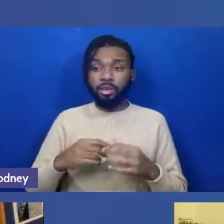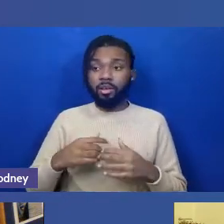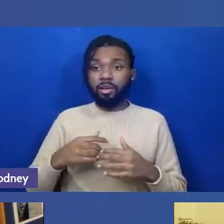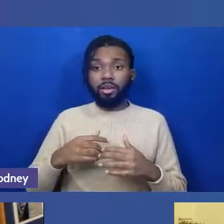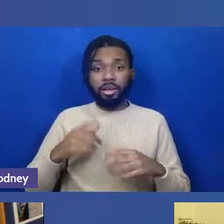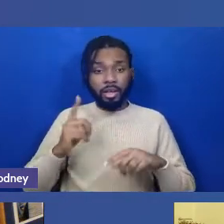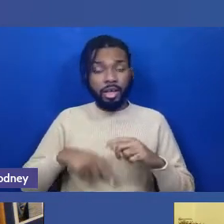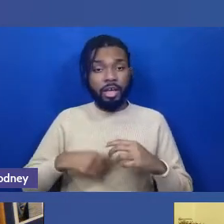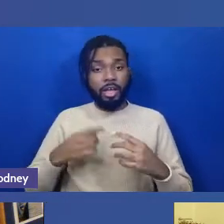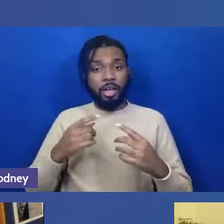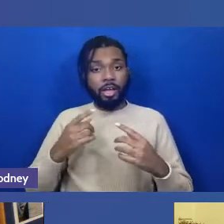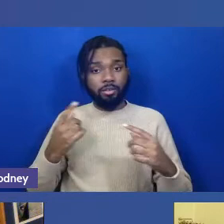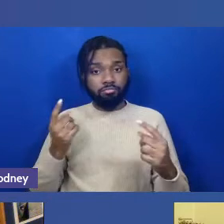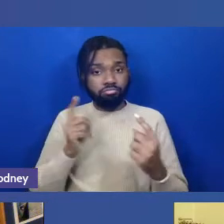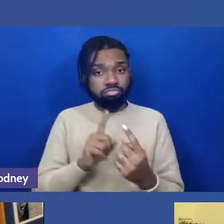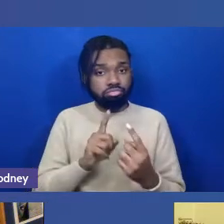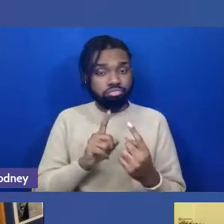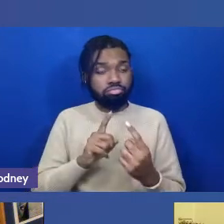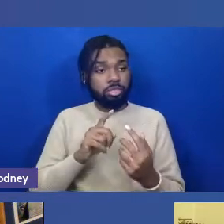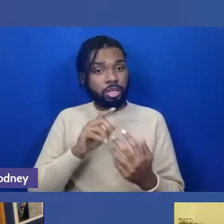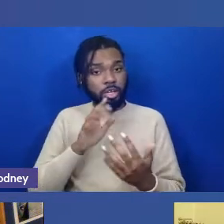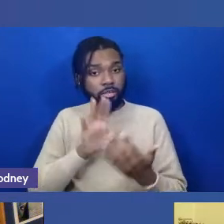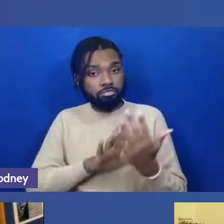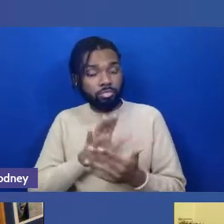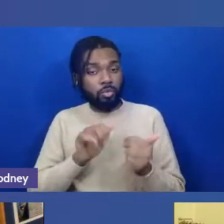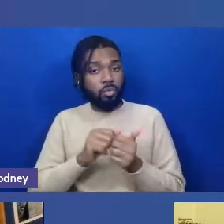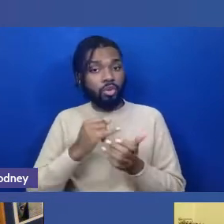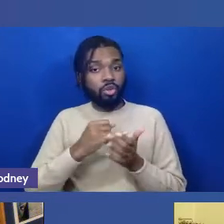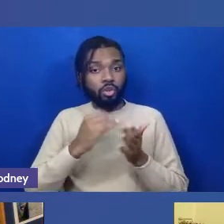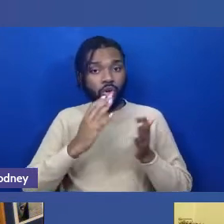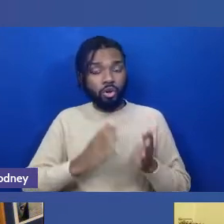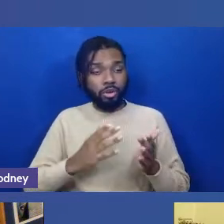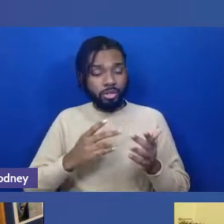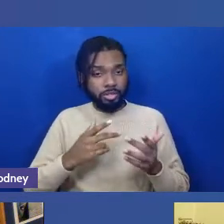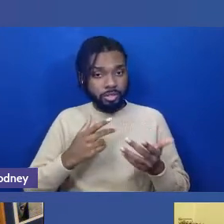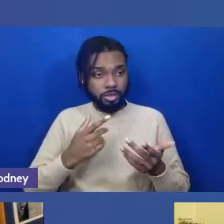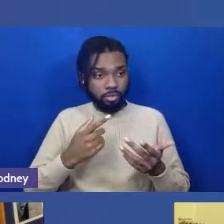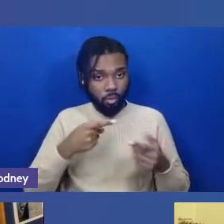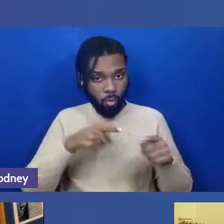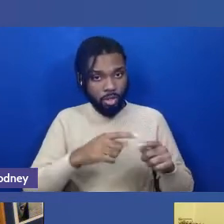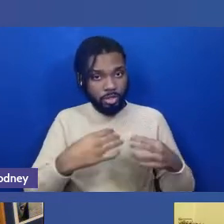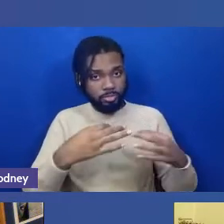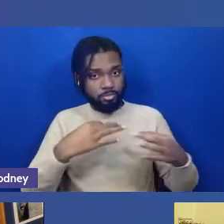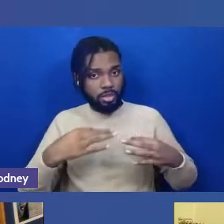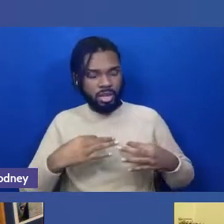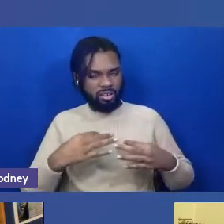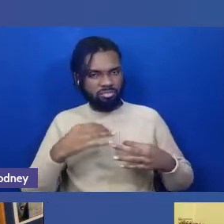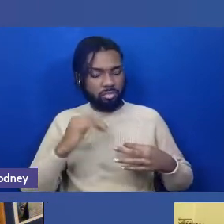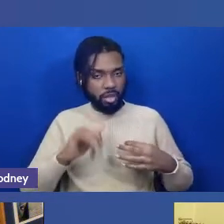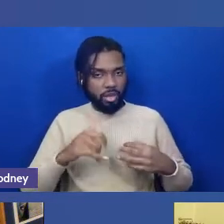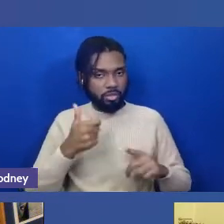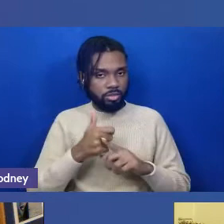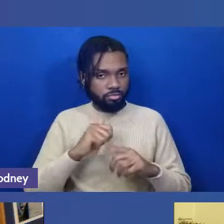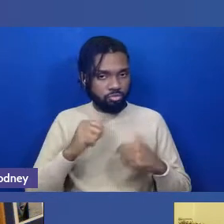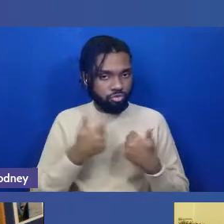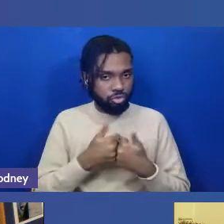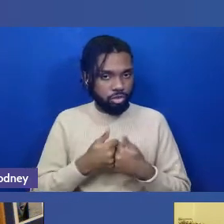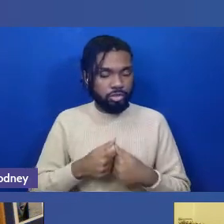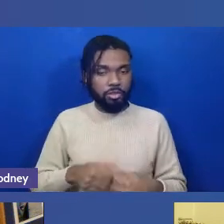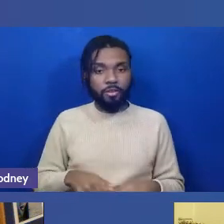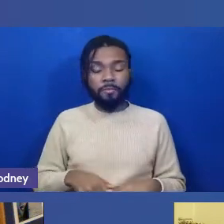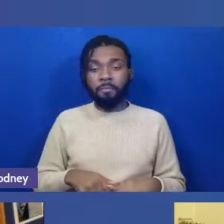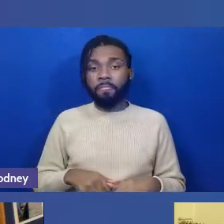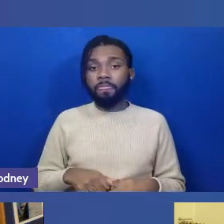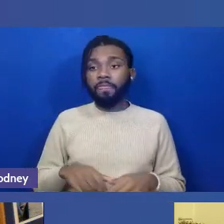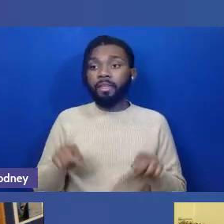that I'm being pitched on is a challenge. You know, as a presenter, I am building